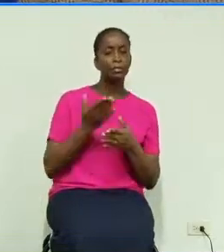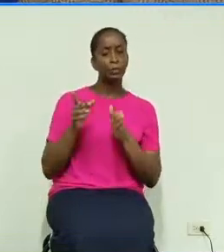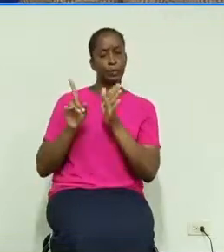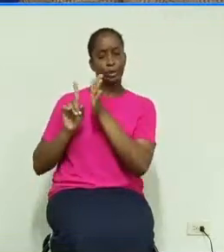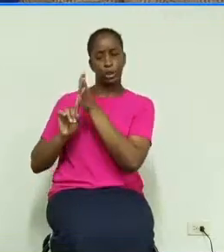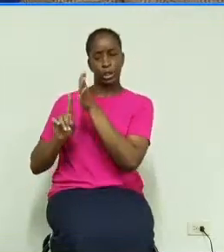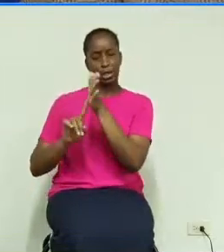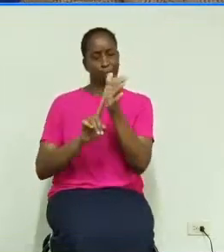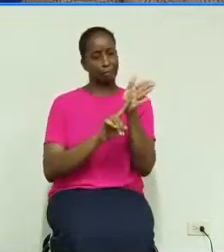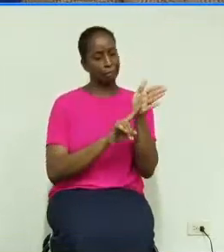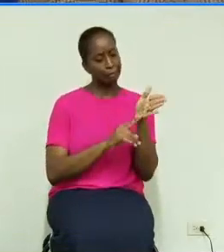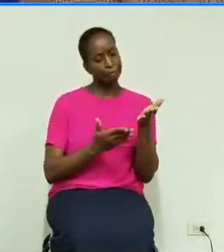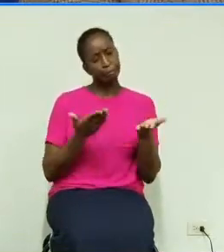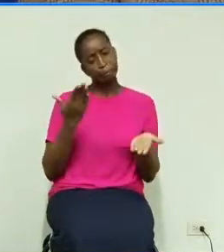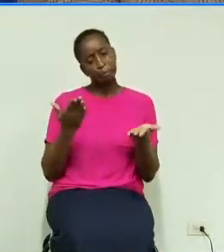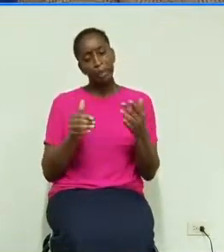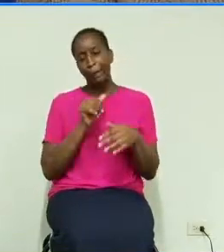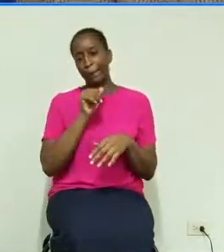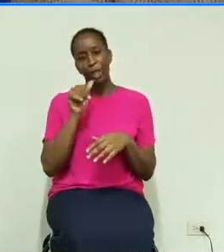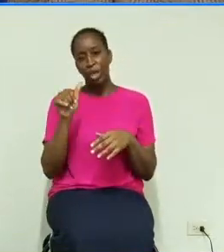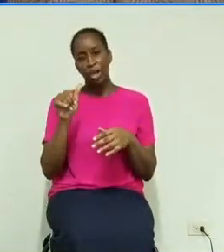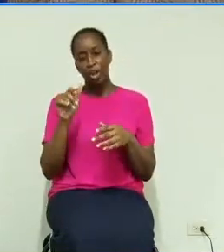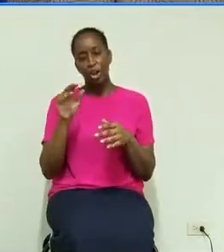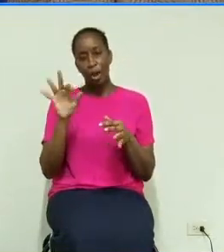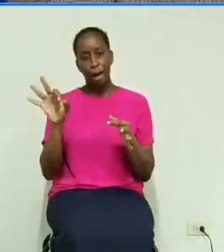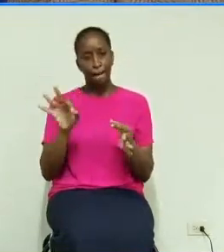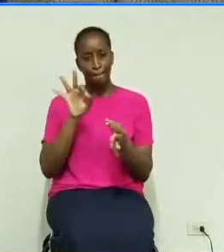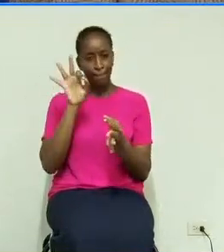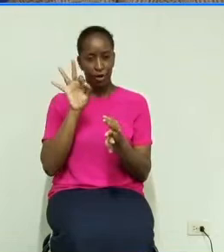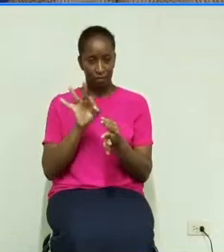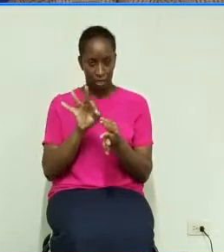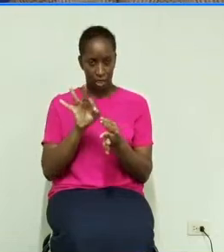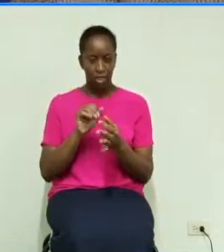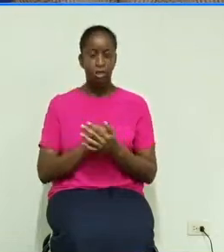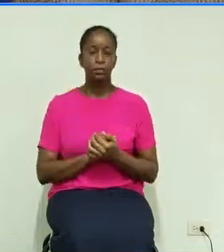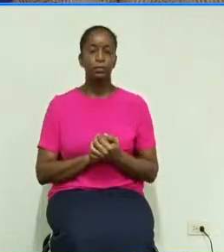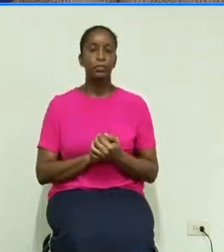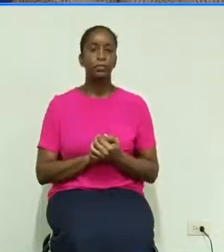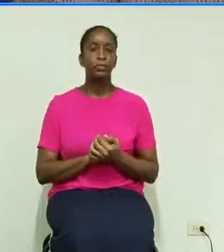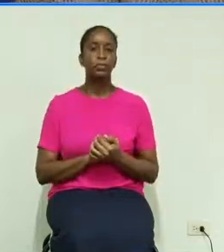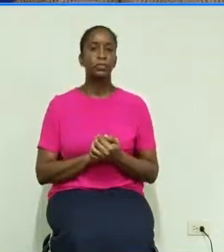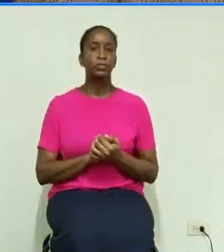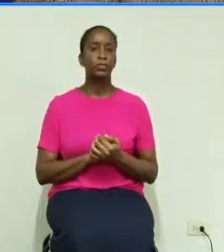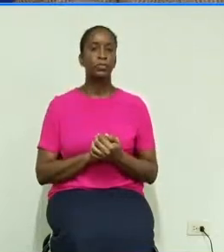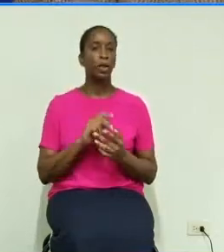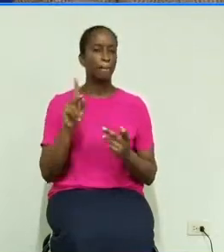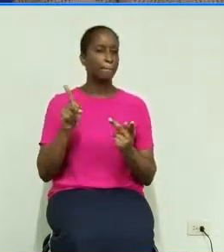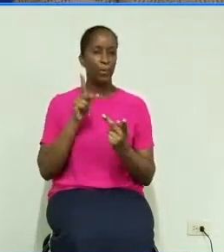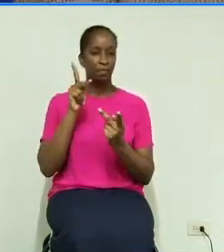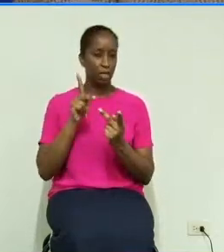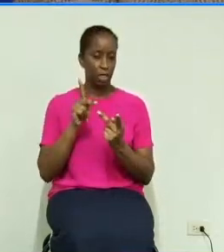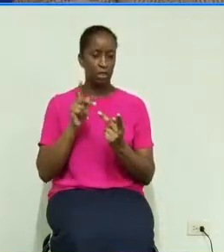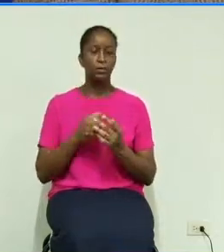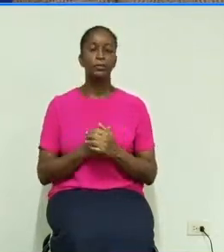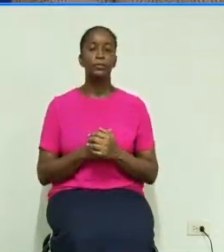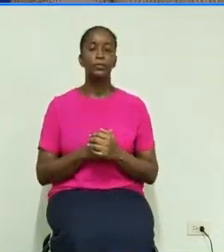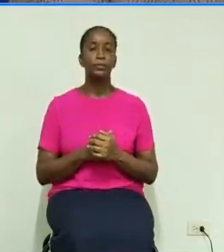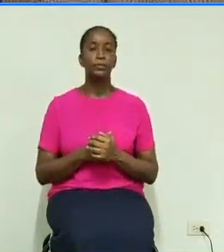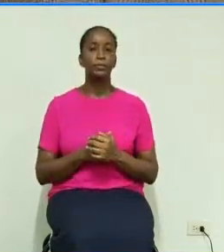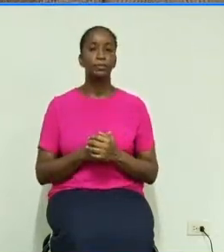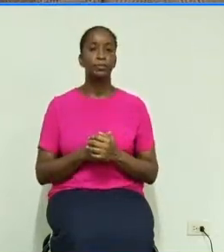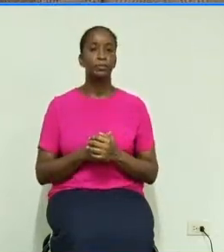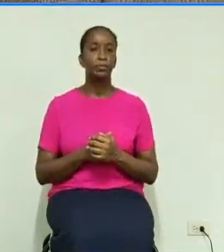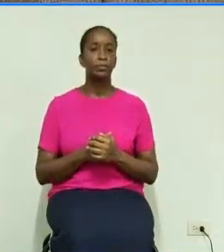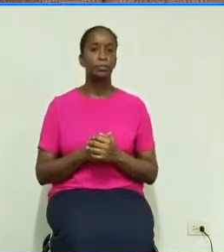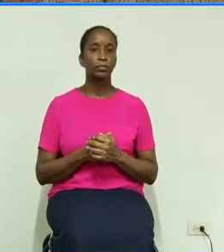a well-established universal governance principle which states that governance just needs